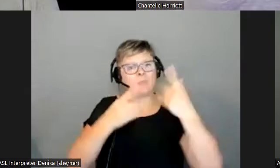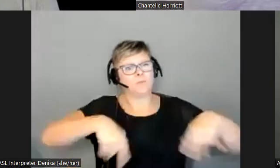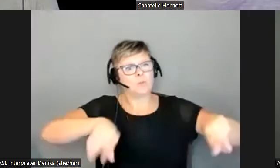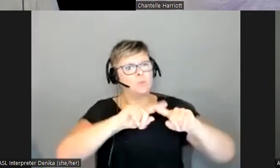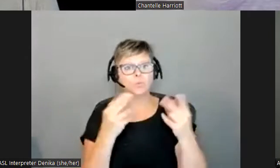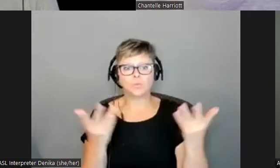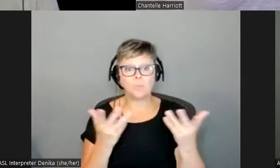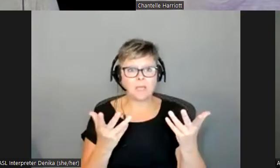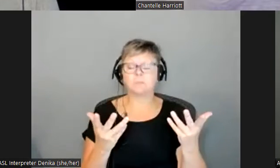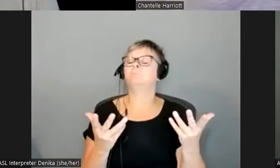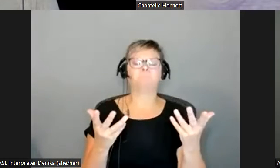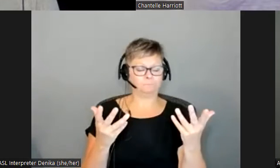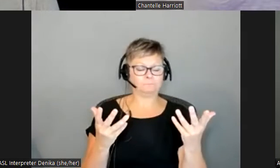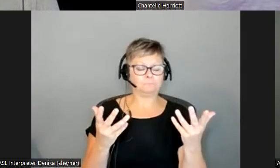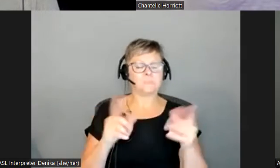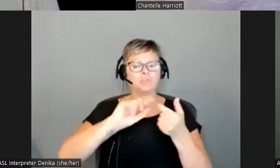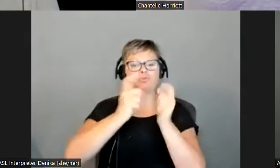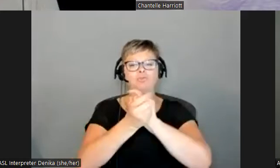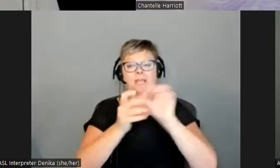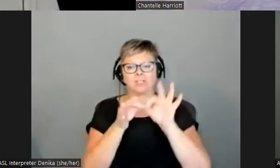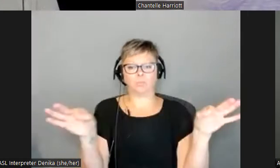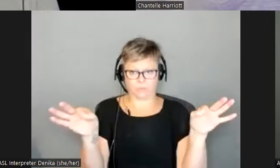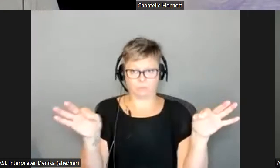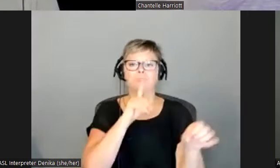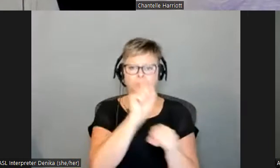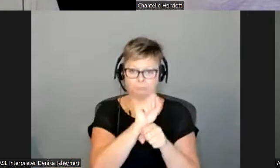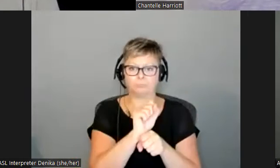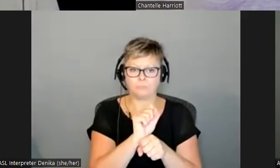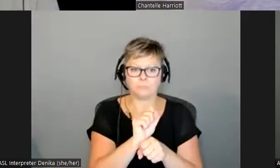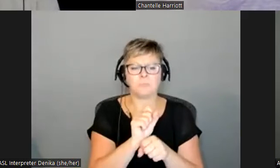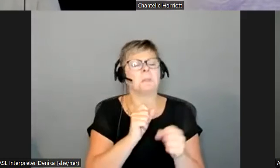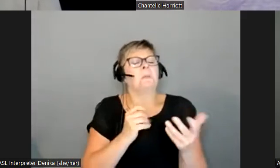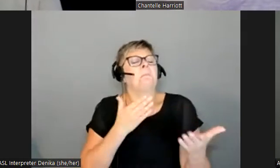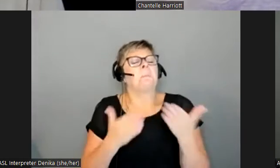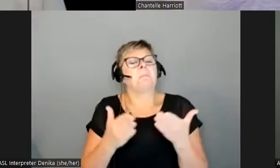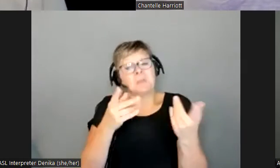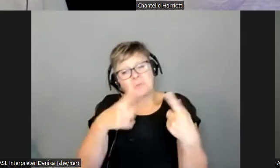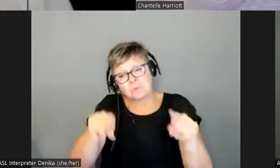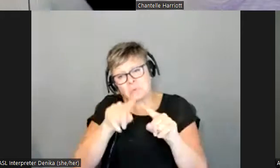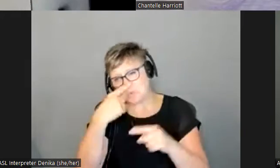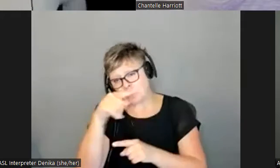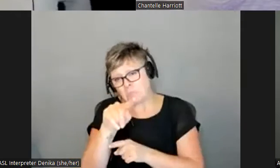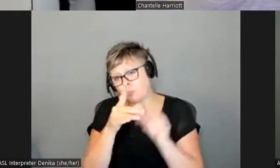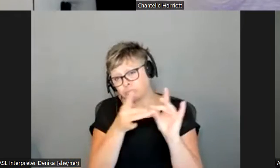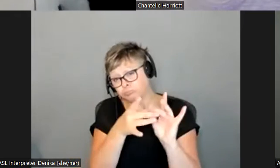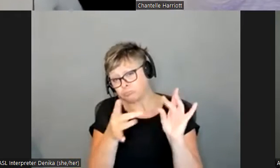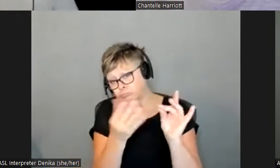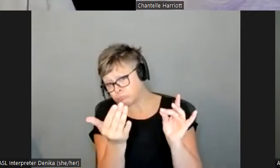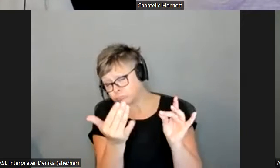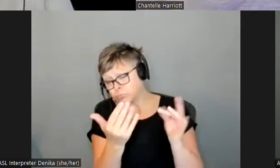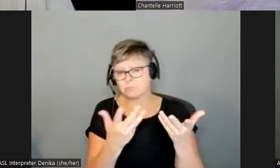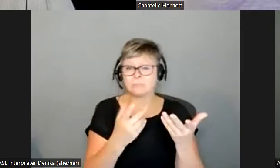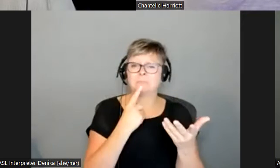to approach this from different angles. I'm just wondering if you could tell us a little bit about that and what you find is